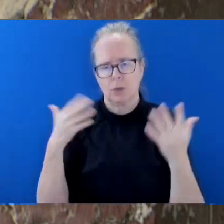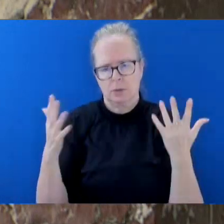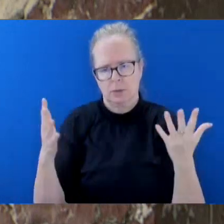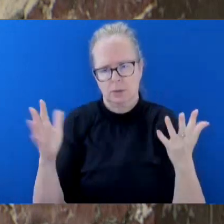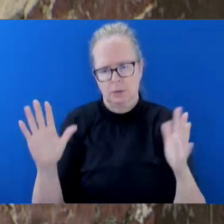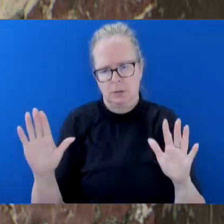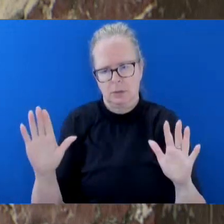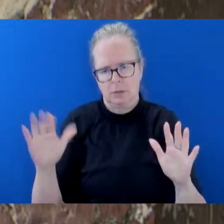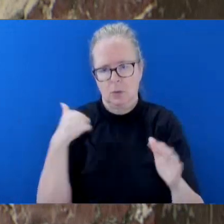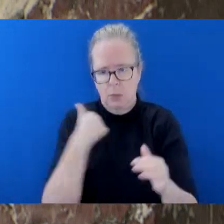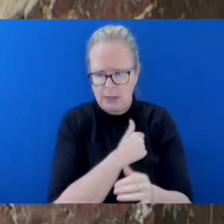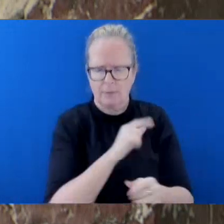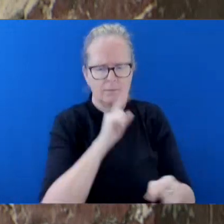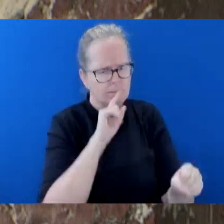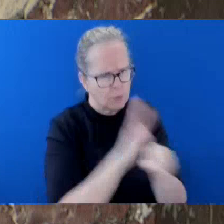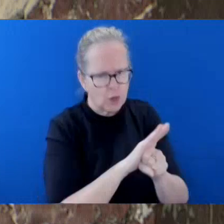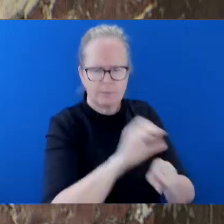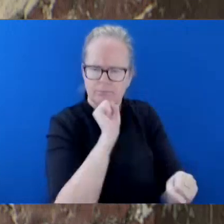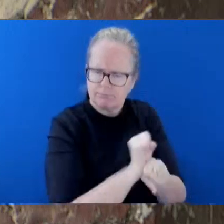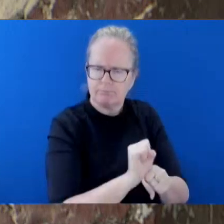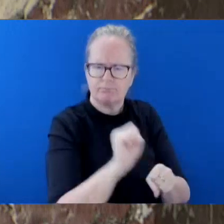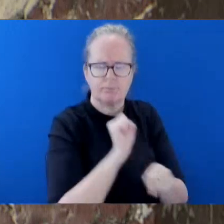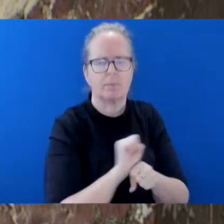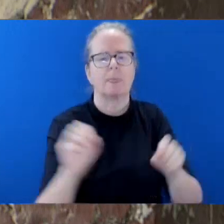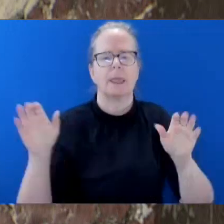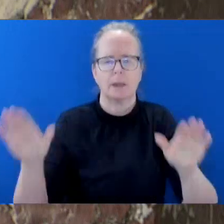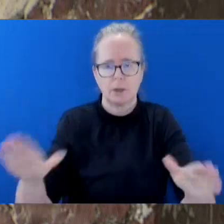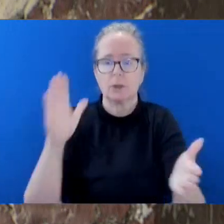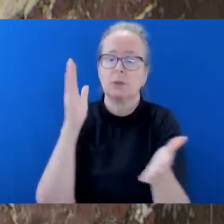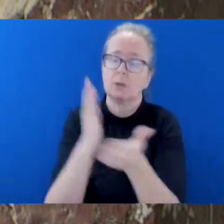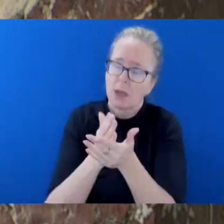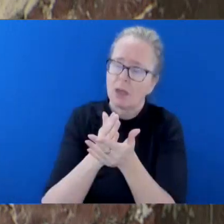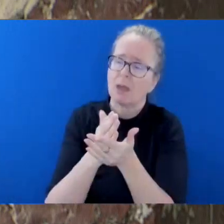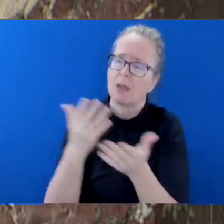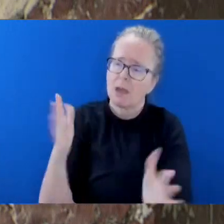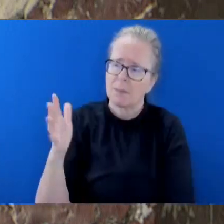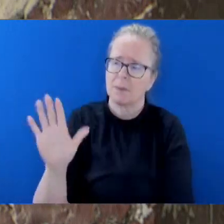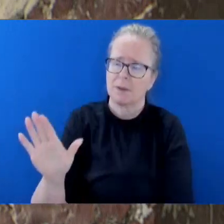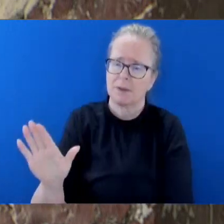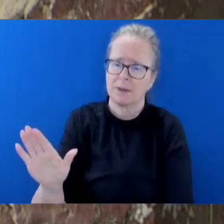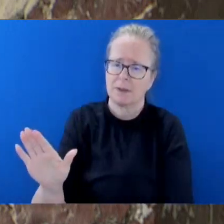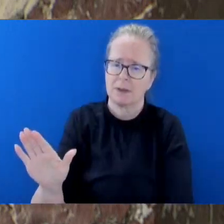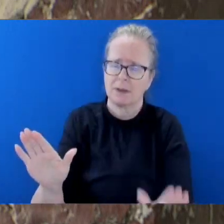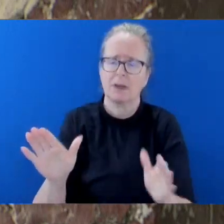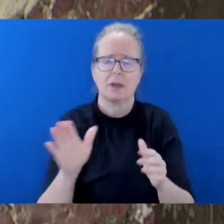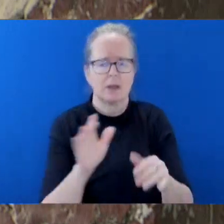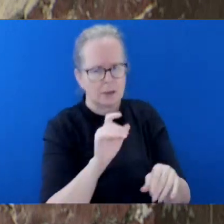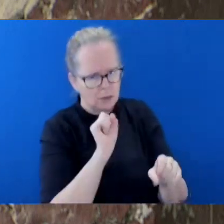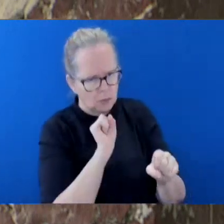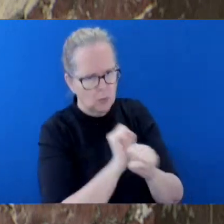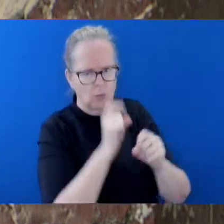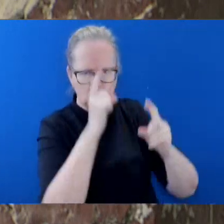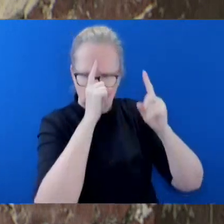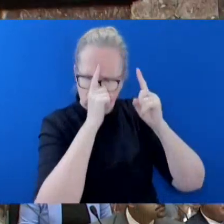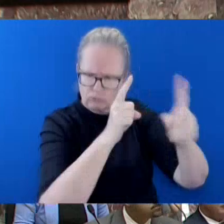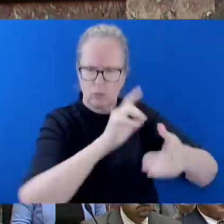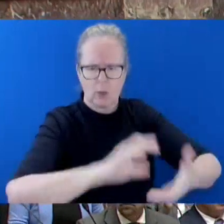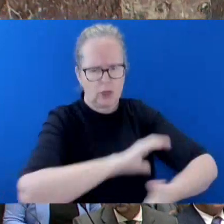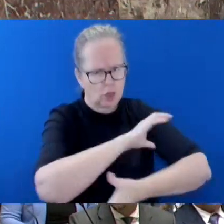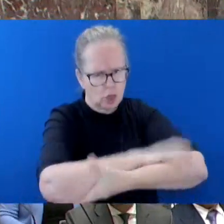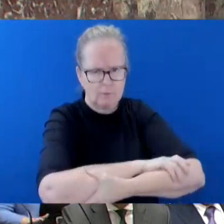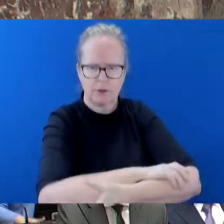done. It's the work of reconciliation, and we'll continue to do that work together. I look forward to it. Thank you.